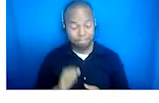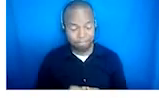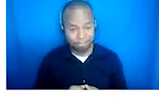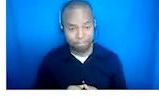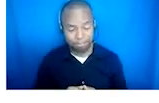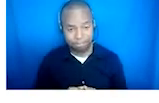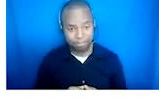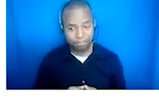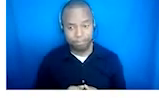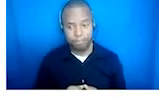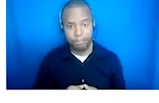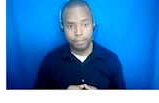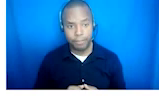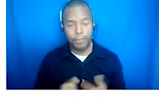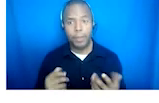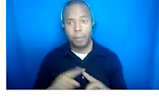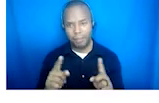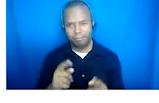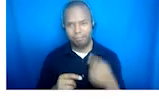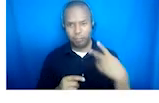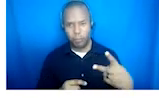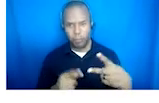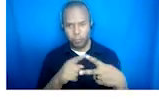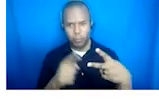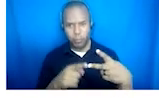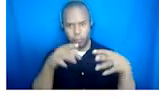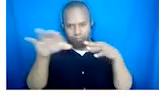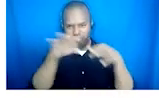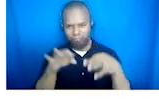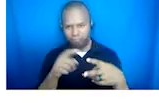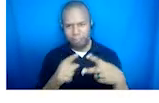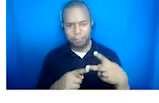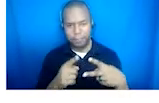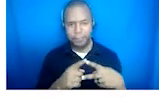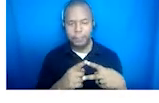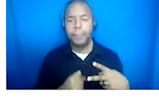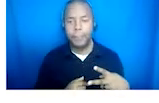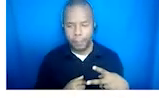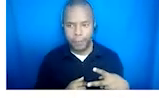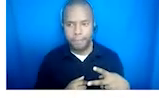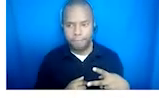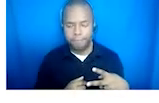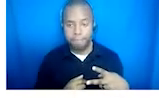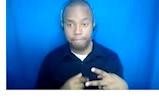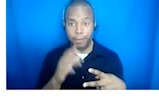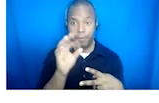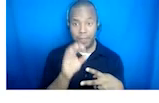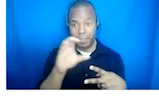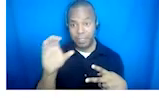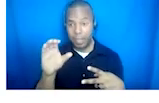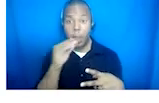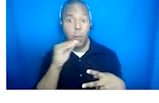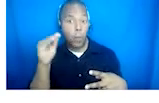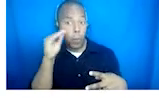But the two definitions that we really need to hold on to are whether we're talking about Fresno City as a home